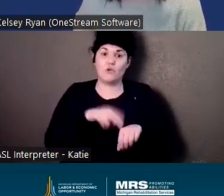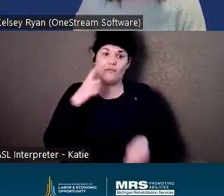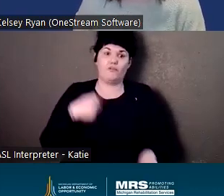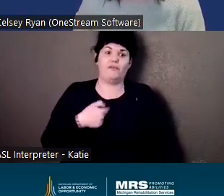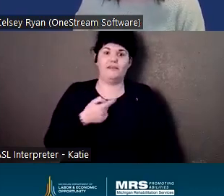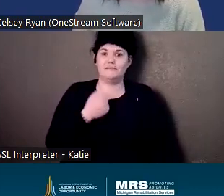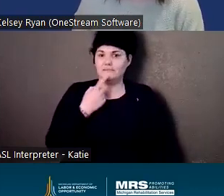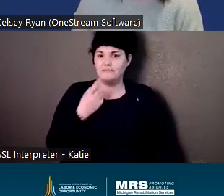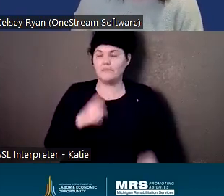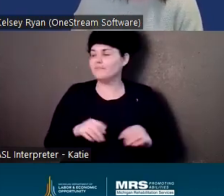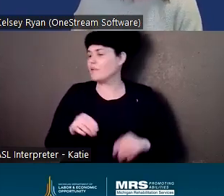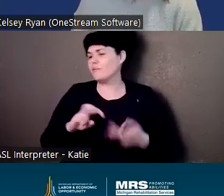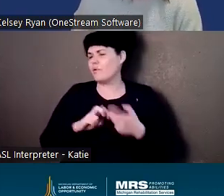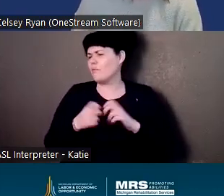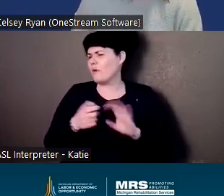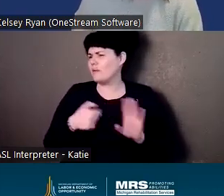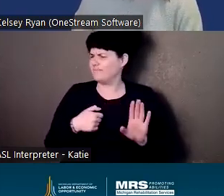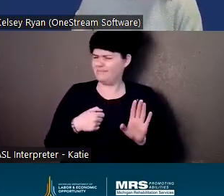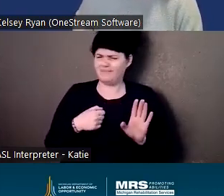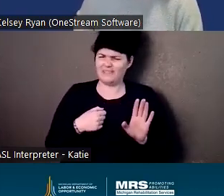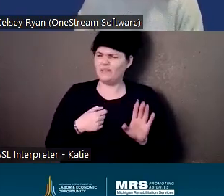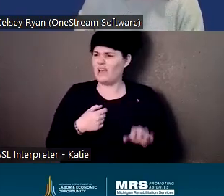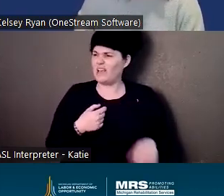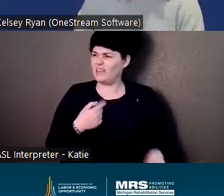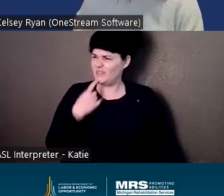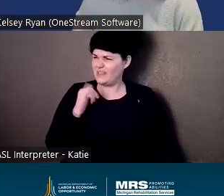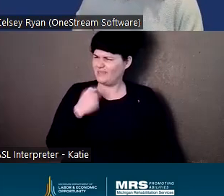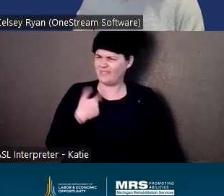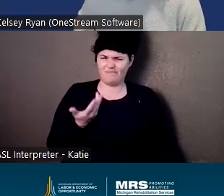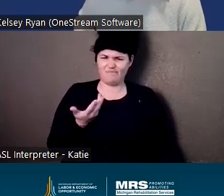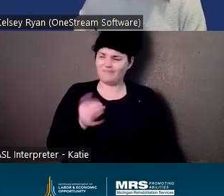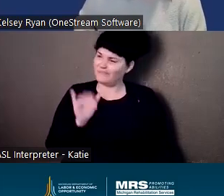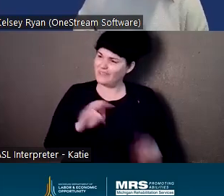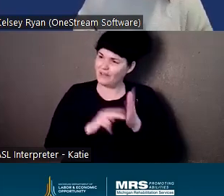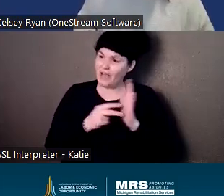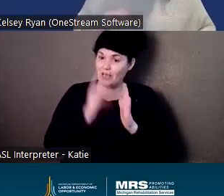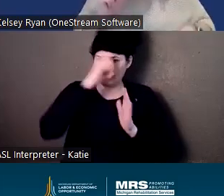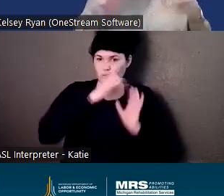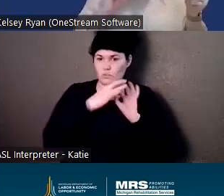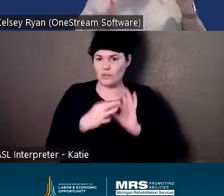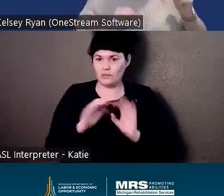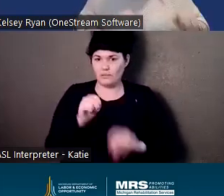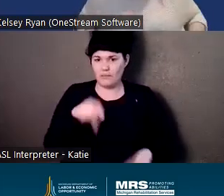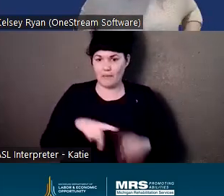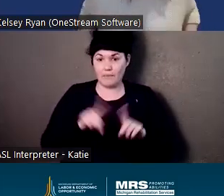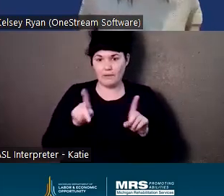problem. You said it and I'm like, I need to find out what that is, because I'm assuming it has to do with the map, but I'm not real sure. You know us, all